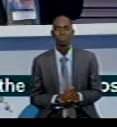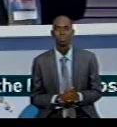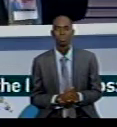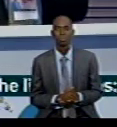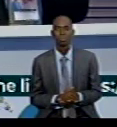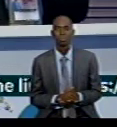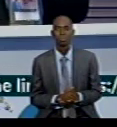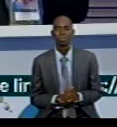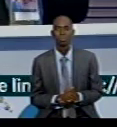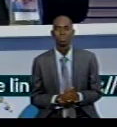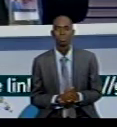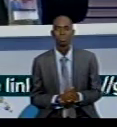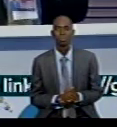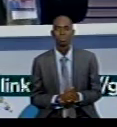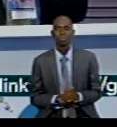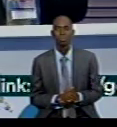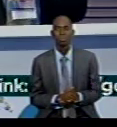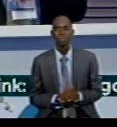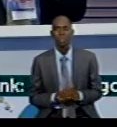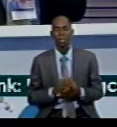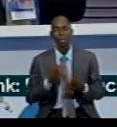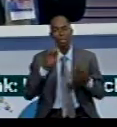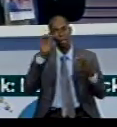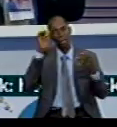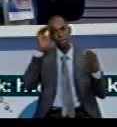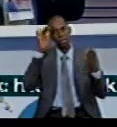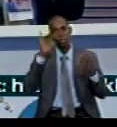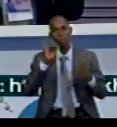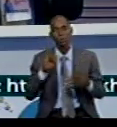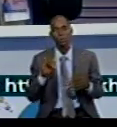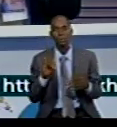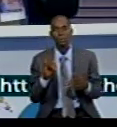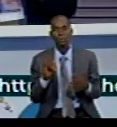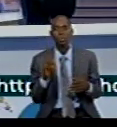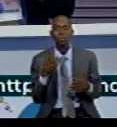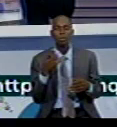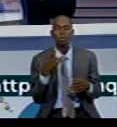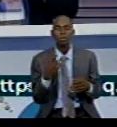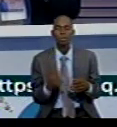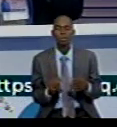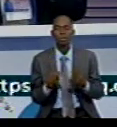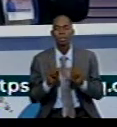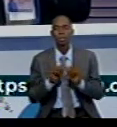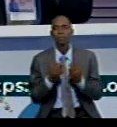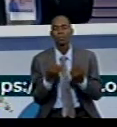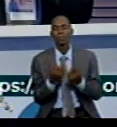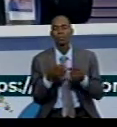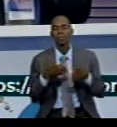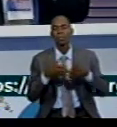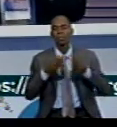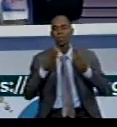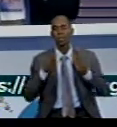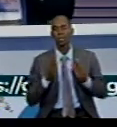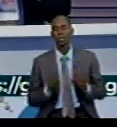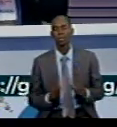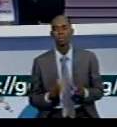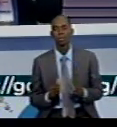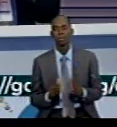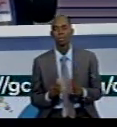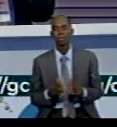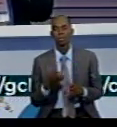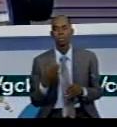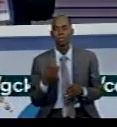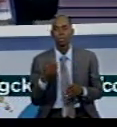We are expecting the team leader of the counselors on my right. If you're true, can